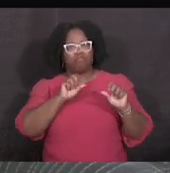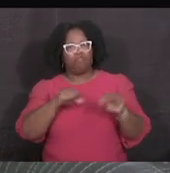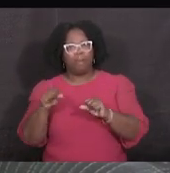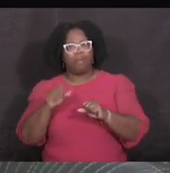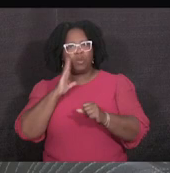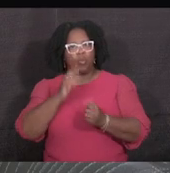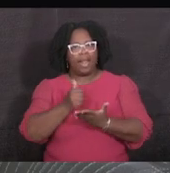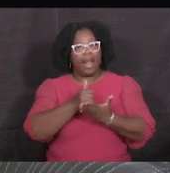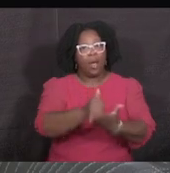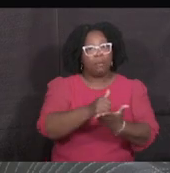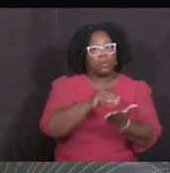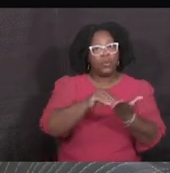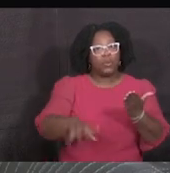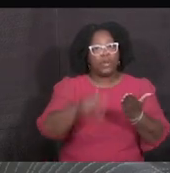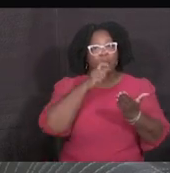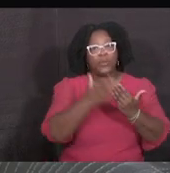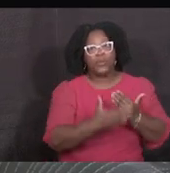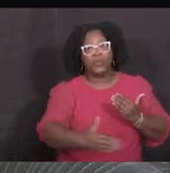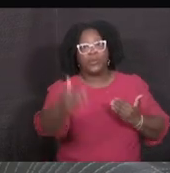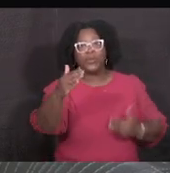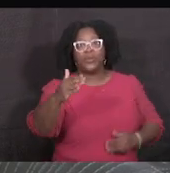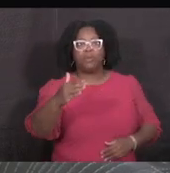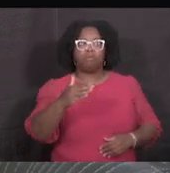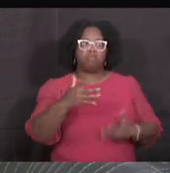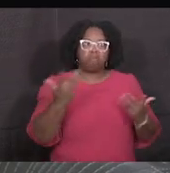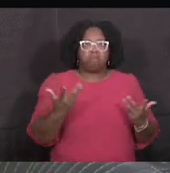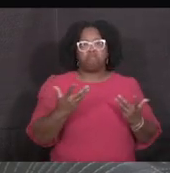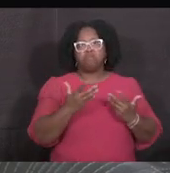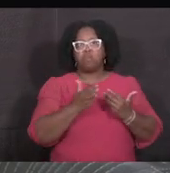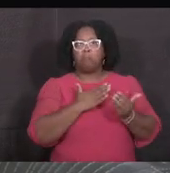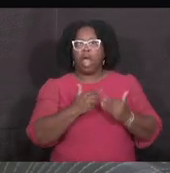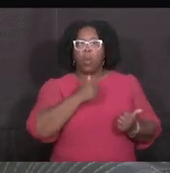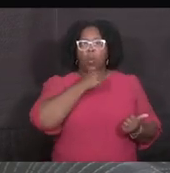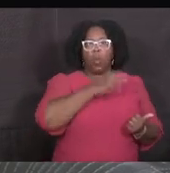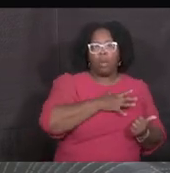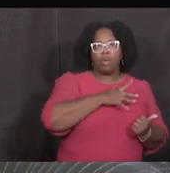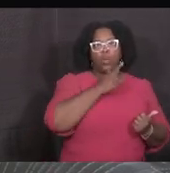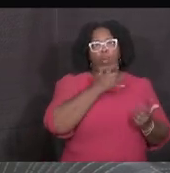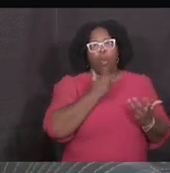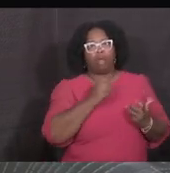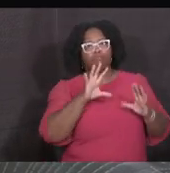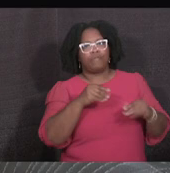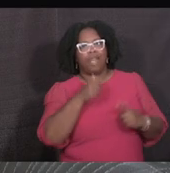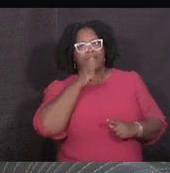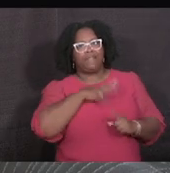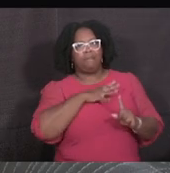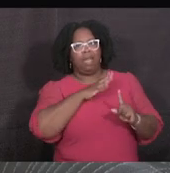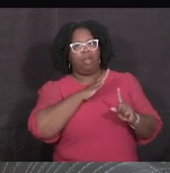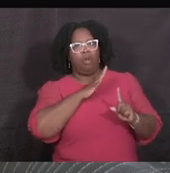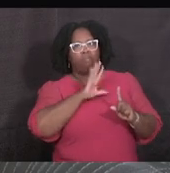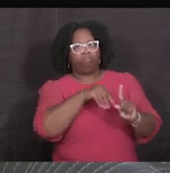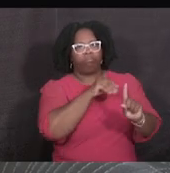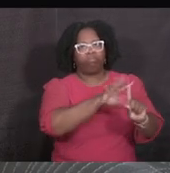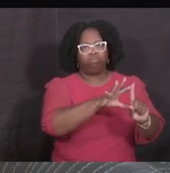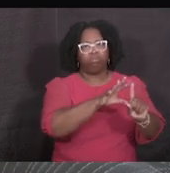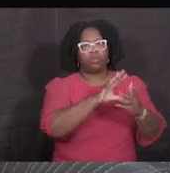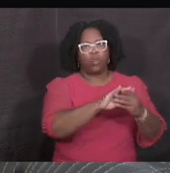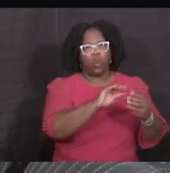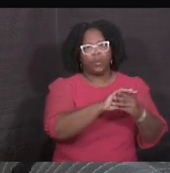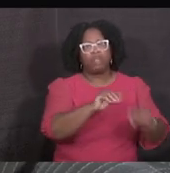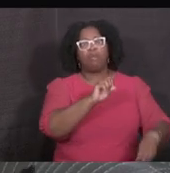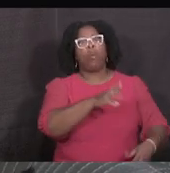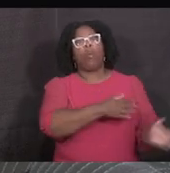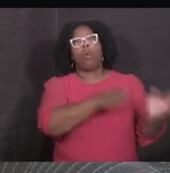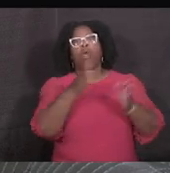students who were going forward, whether they were women who wanted to tell female-centric stories or whether they were people